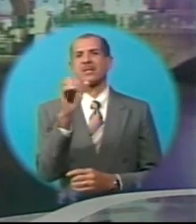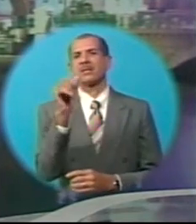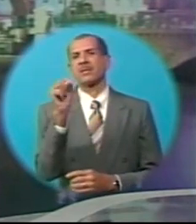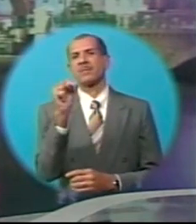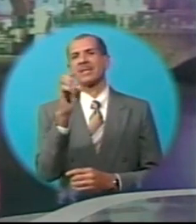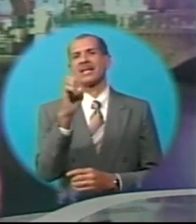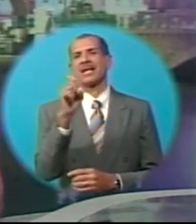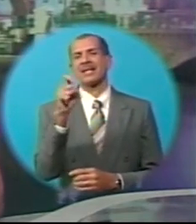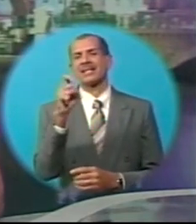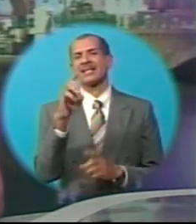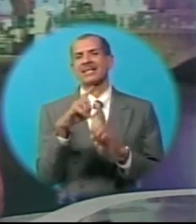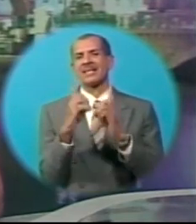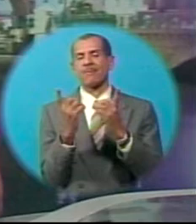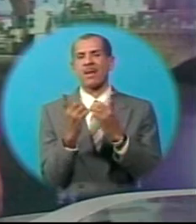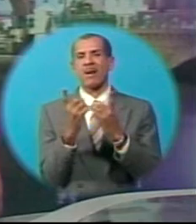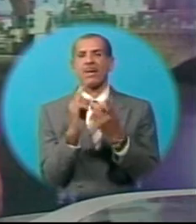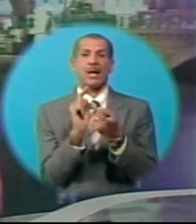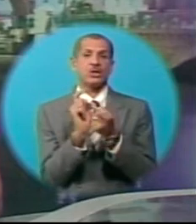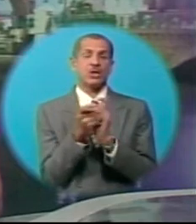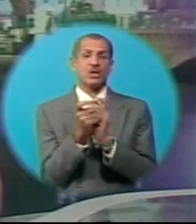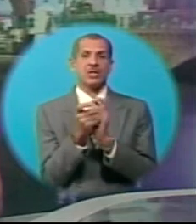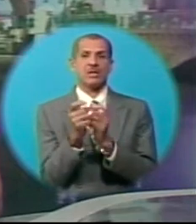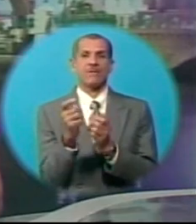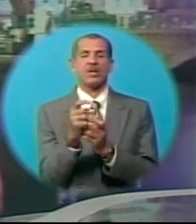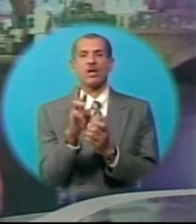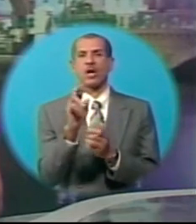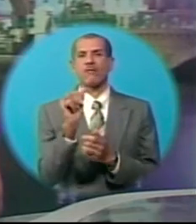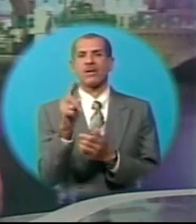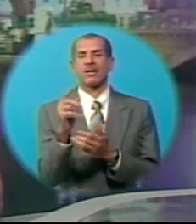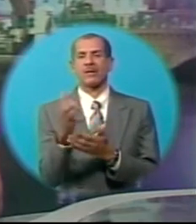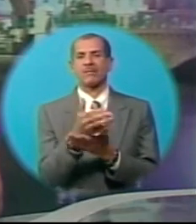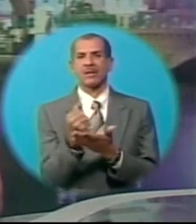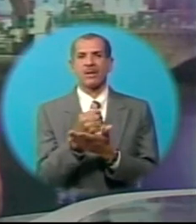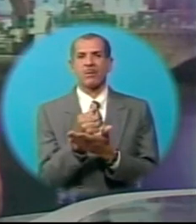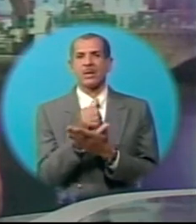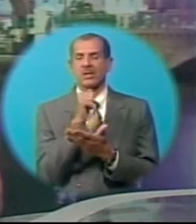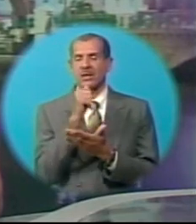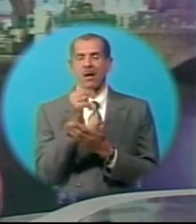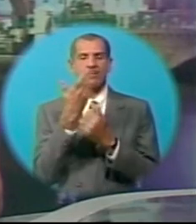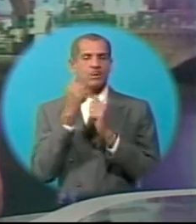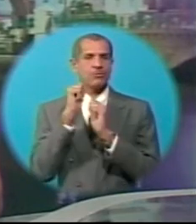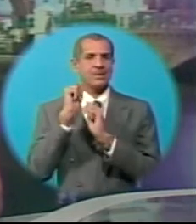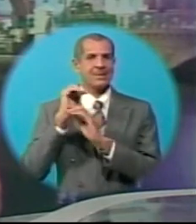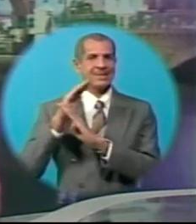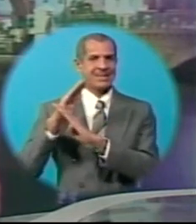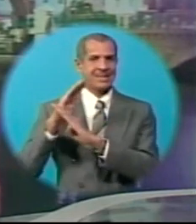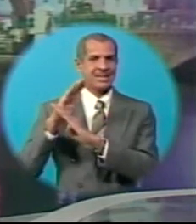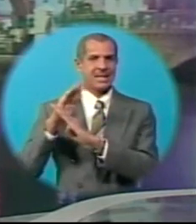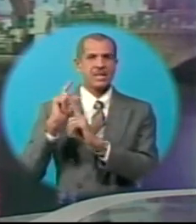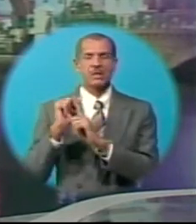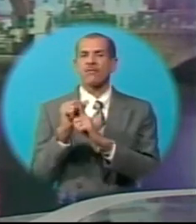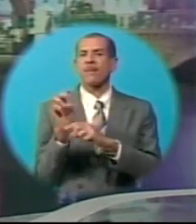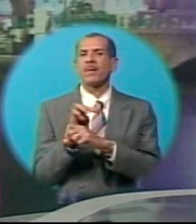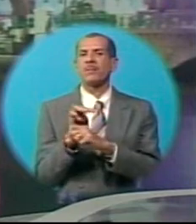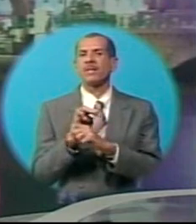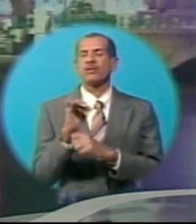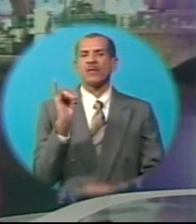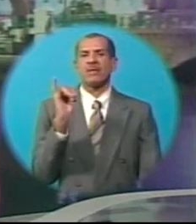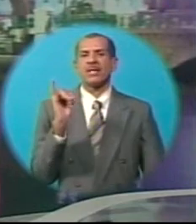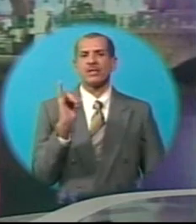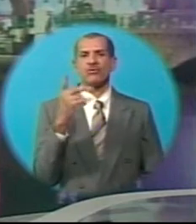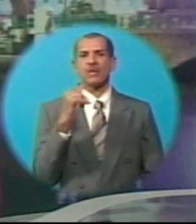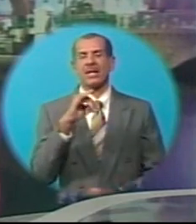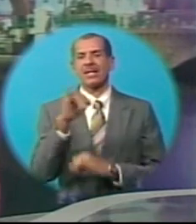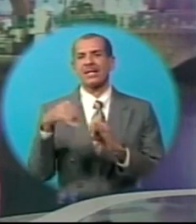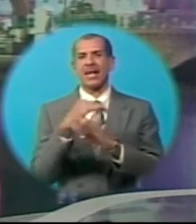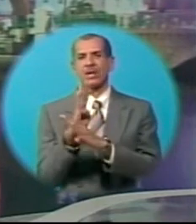Department and bring changes to the major revenue collection agencies must not be resisted. This contention from Minister of Industry,